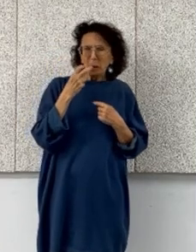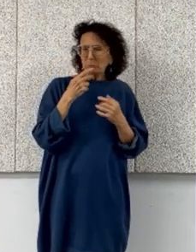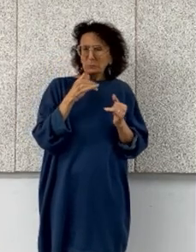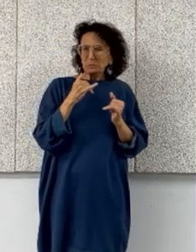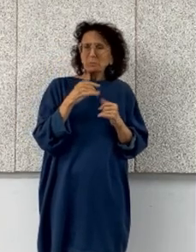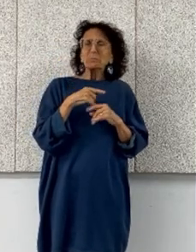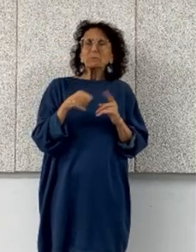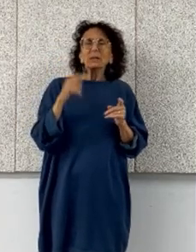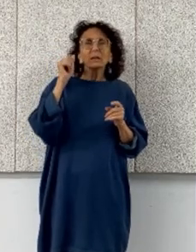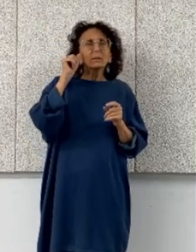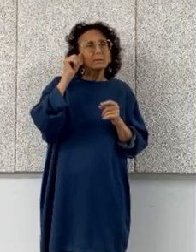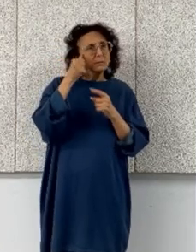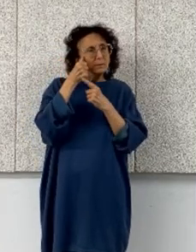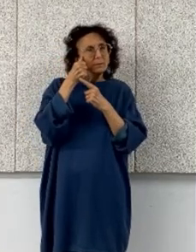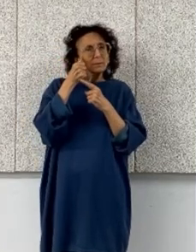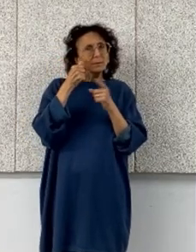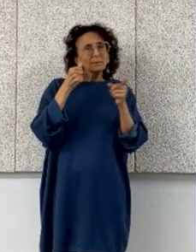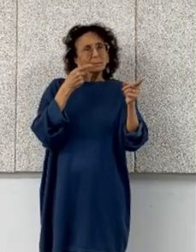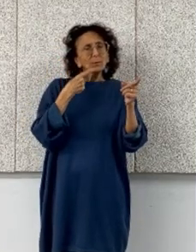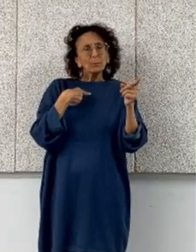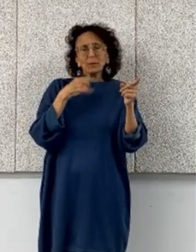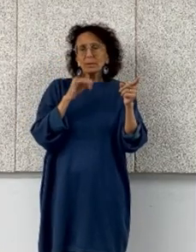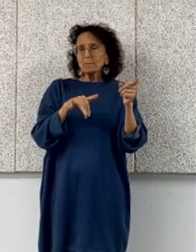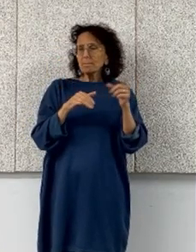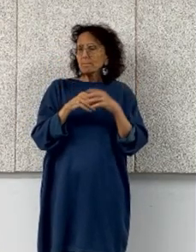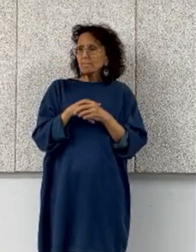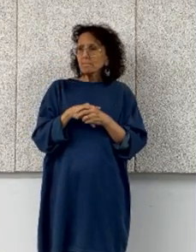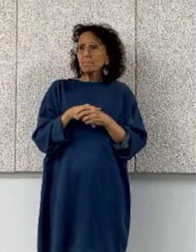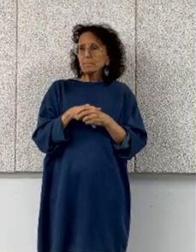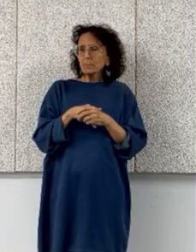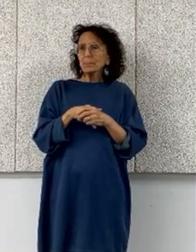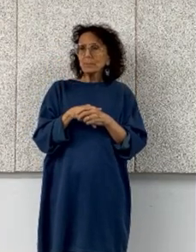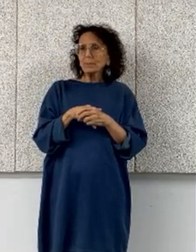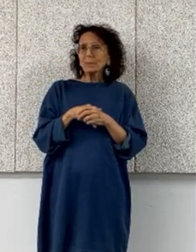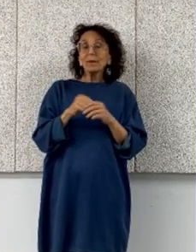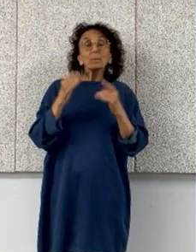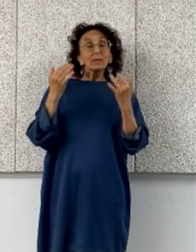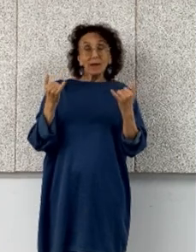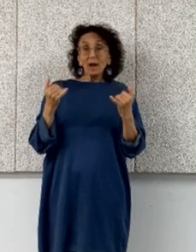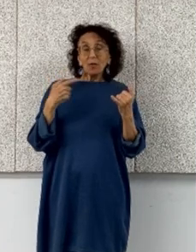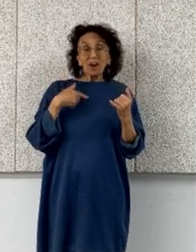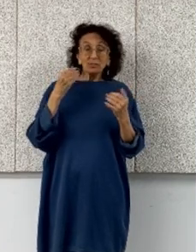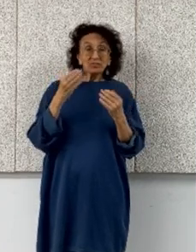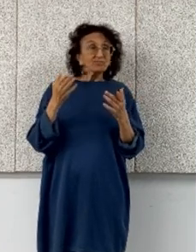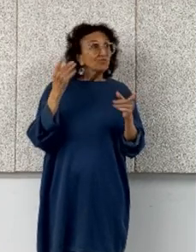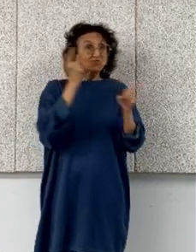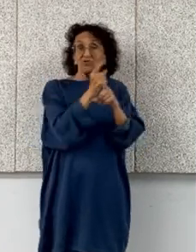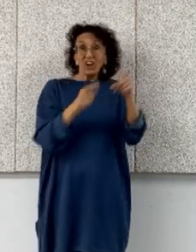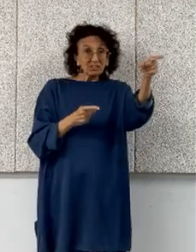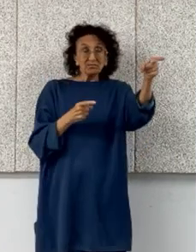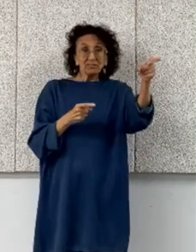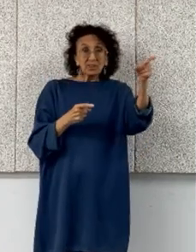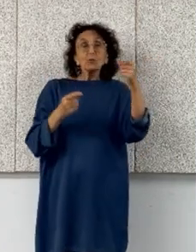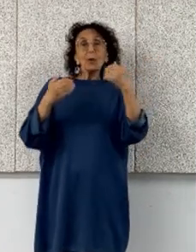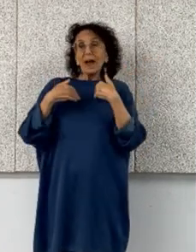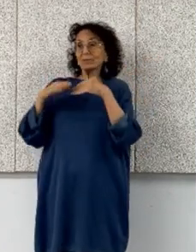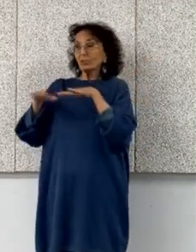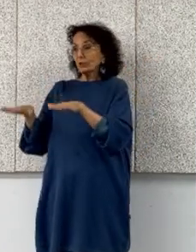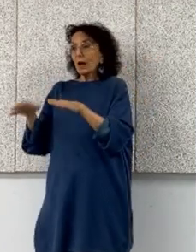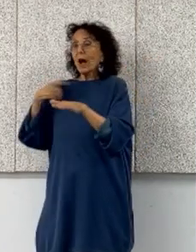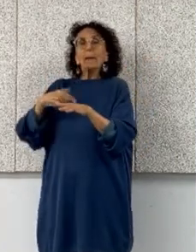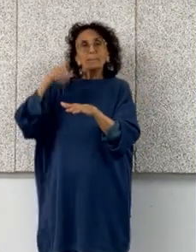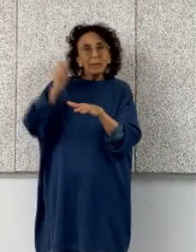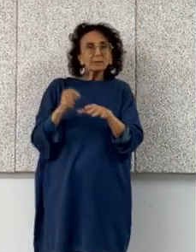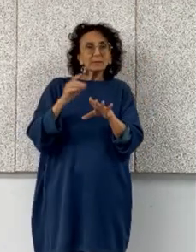But I remembered someone saying that. And now I can tell you, yes, having kids makes me more